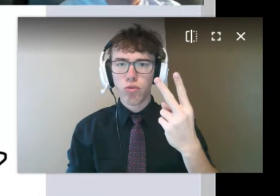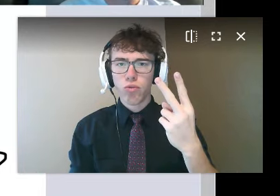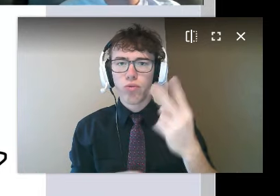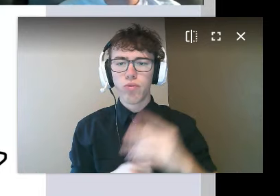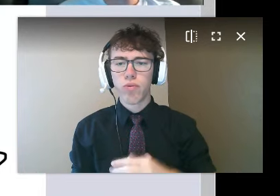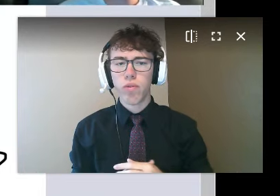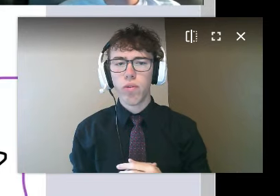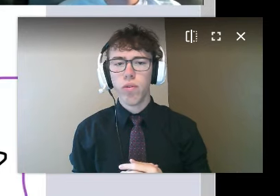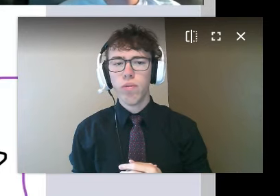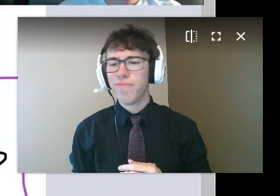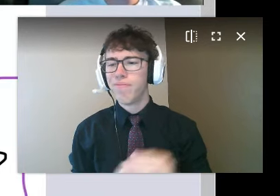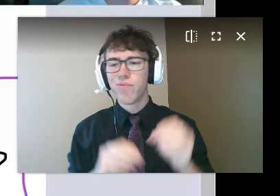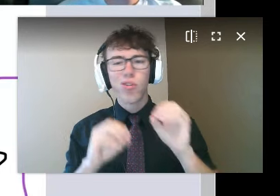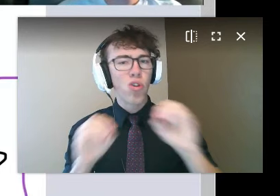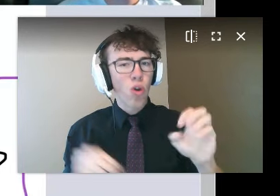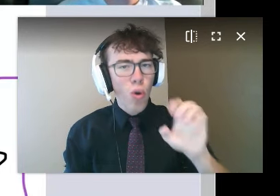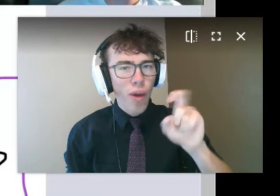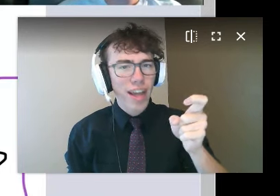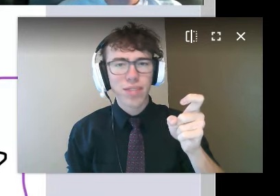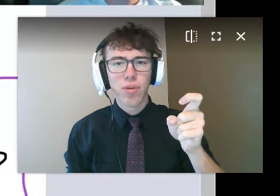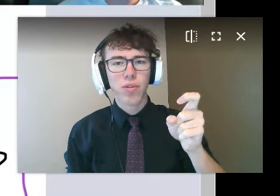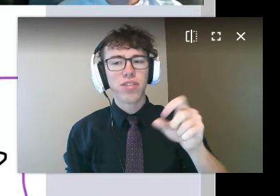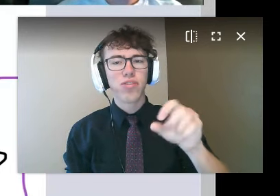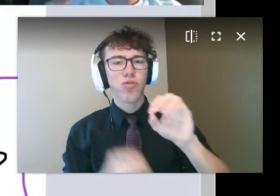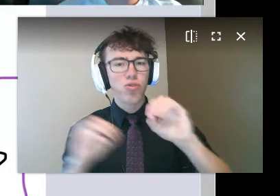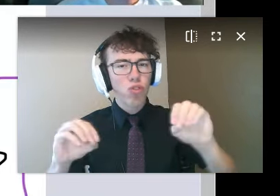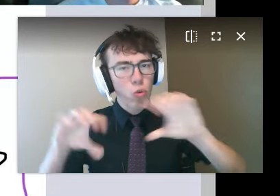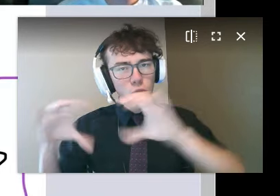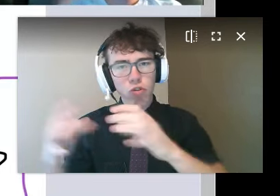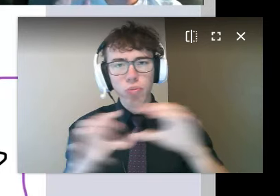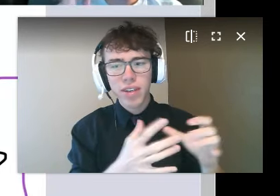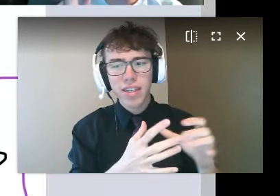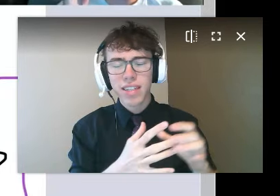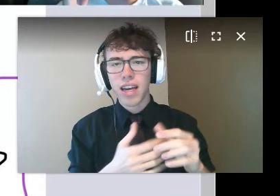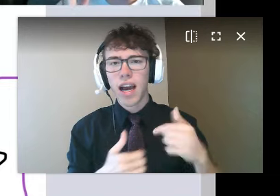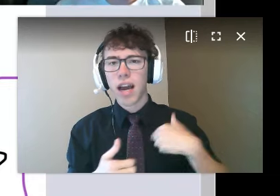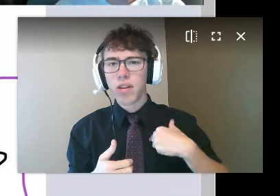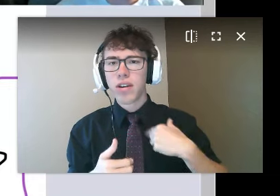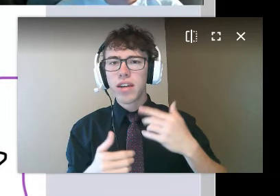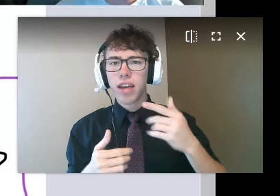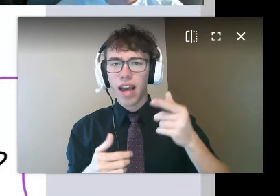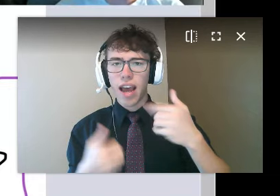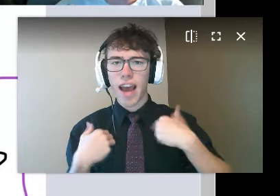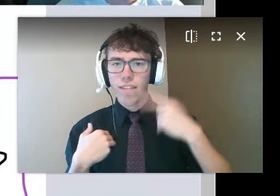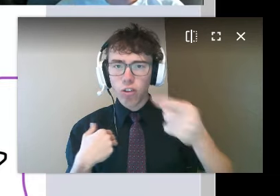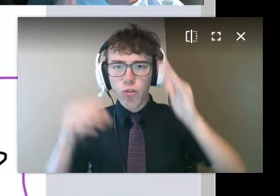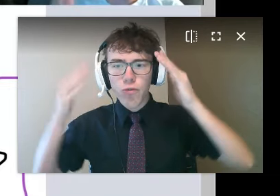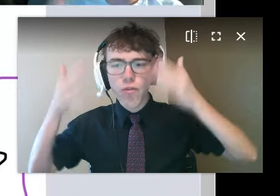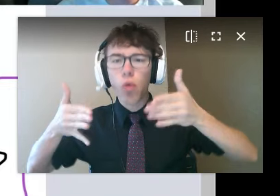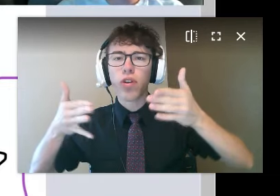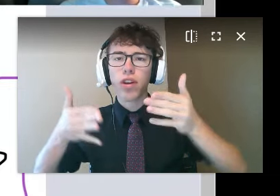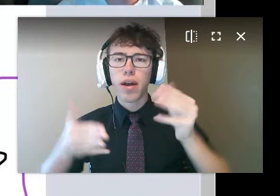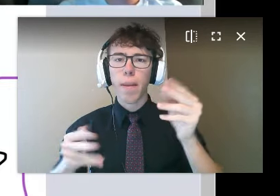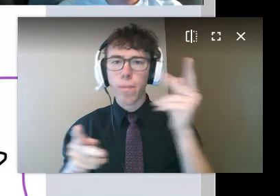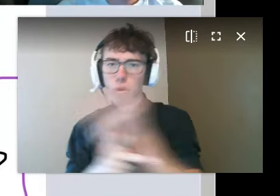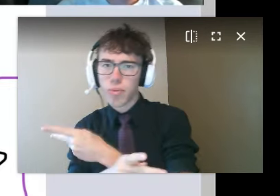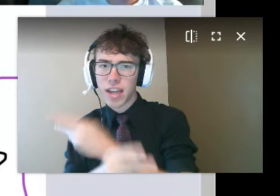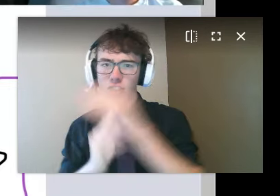about any exponents. You don't have to worry about any groupings. Just focus on multiplication and division